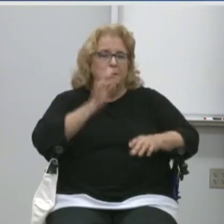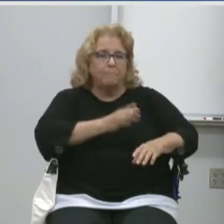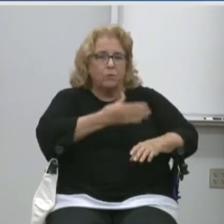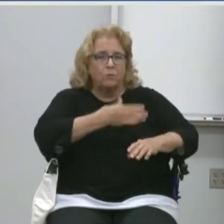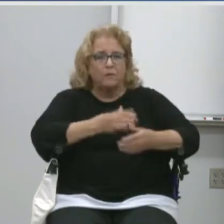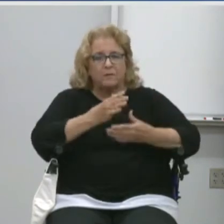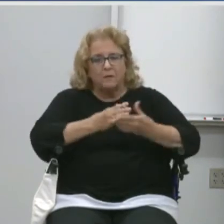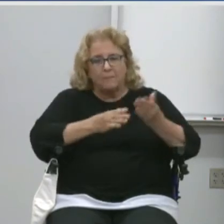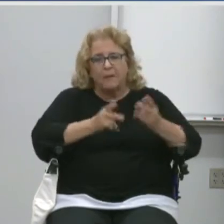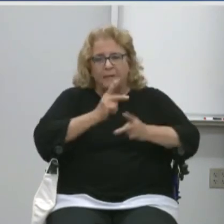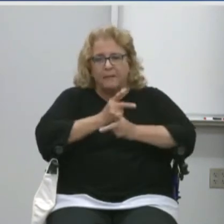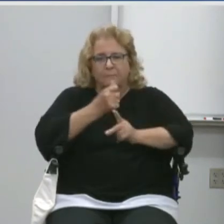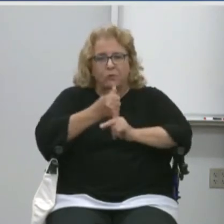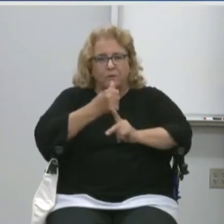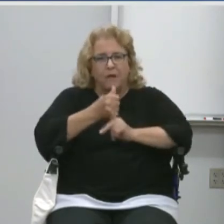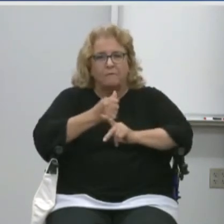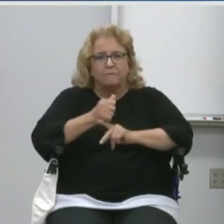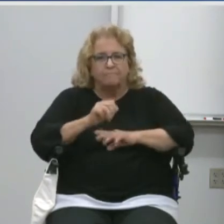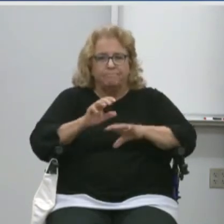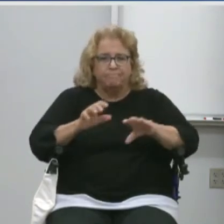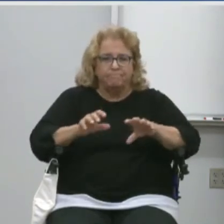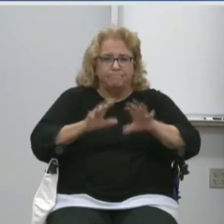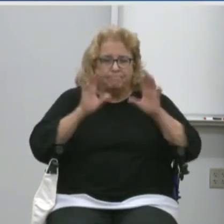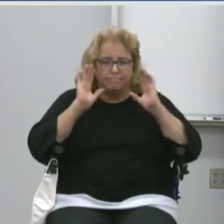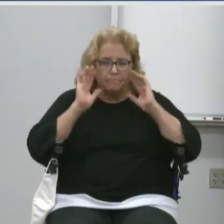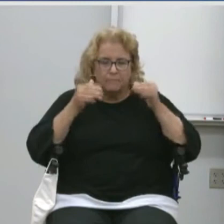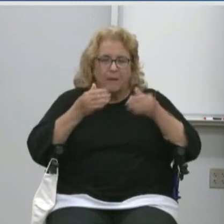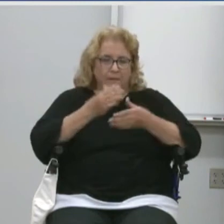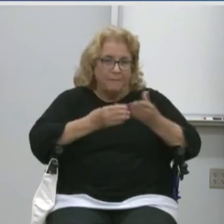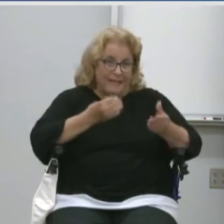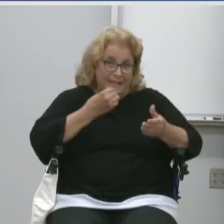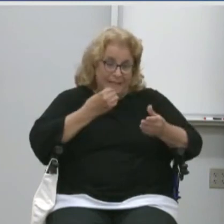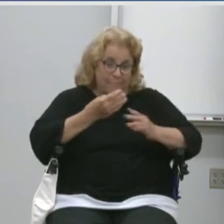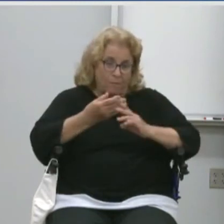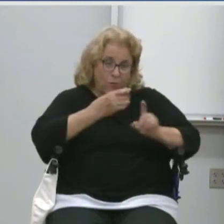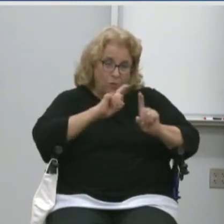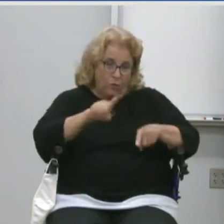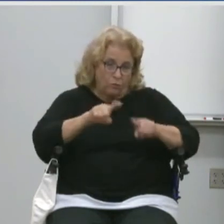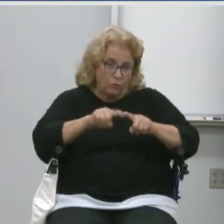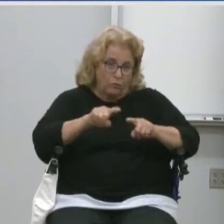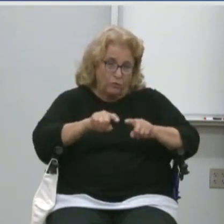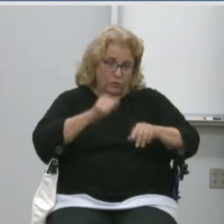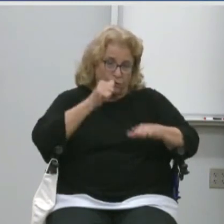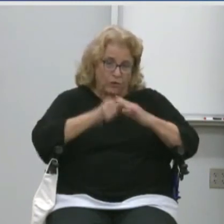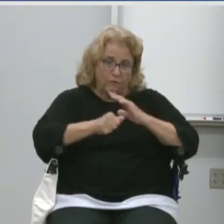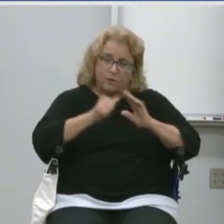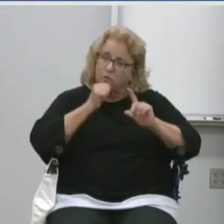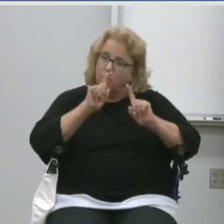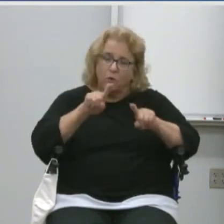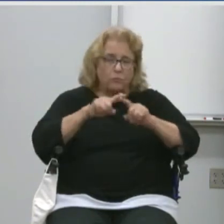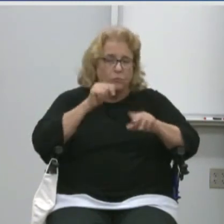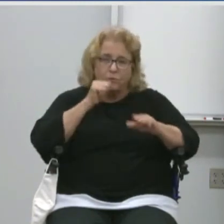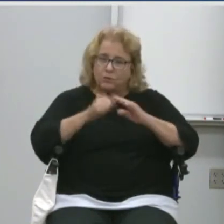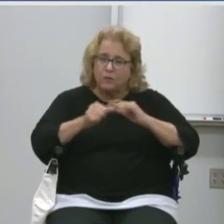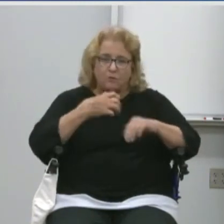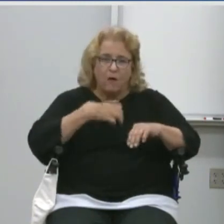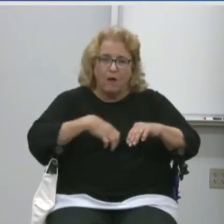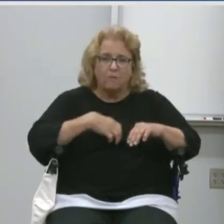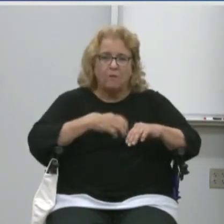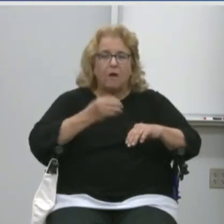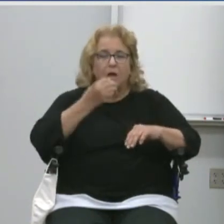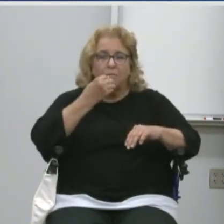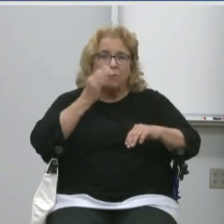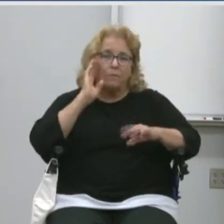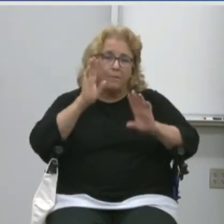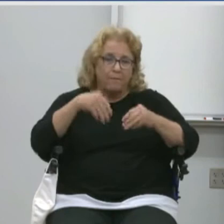to keep yourself occupied. You want to have something to eat before you go to that shelter in the morning. Don't get to the shelter hungry. Food will be provided at